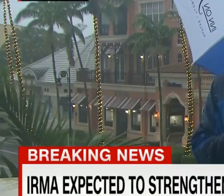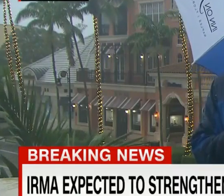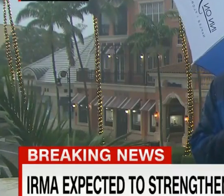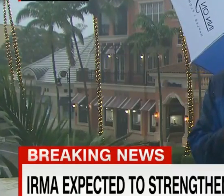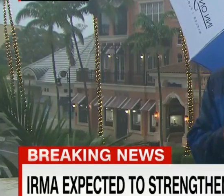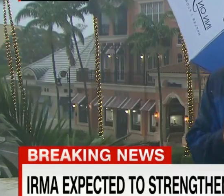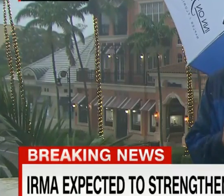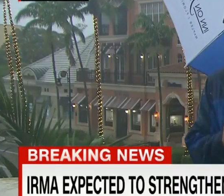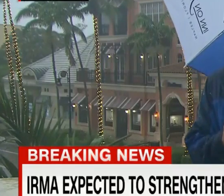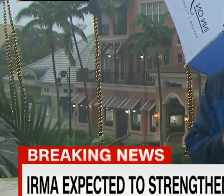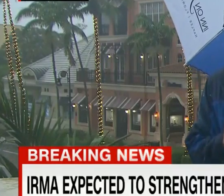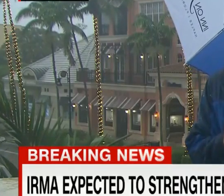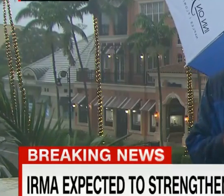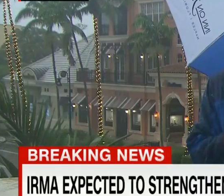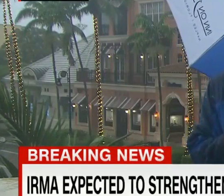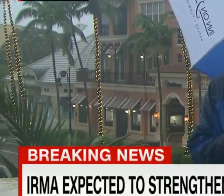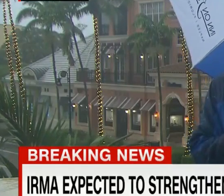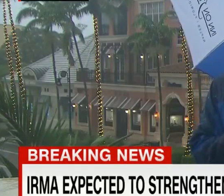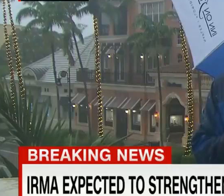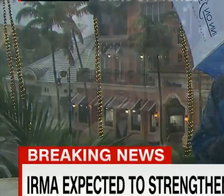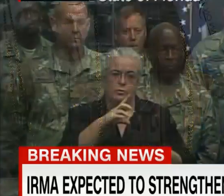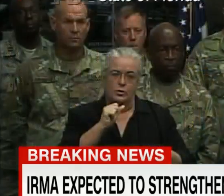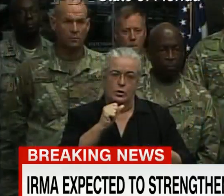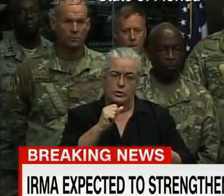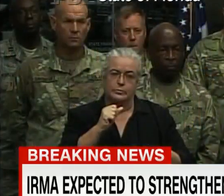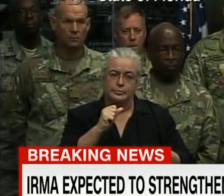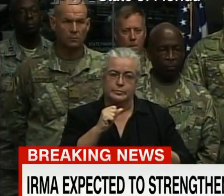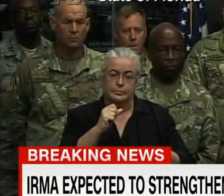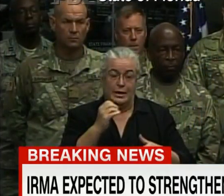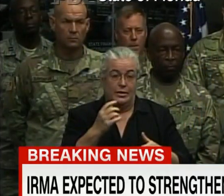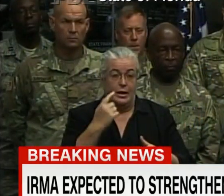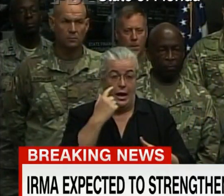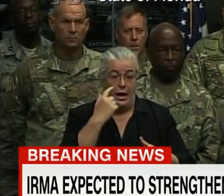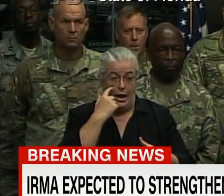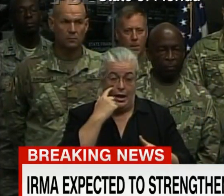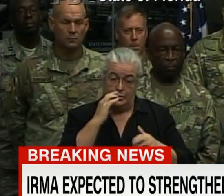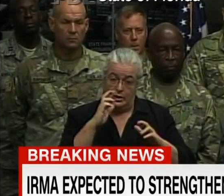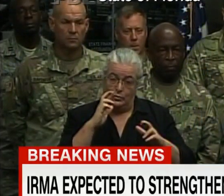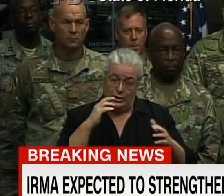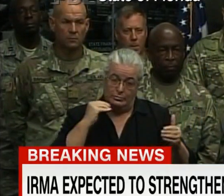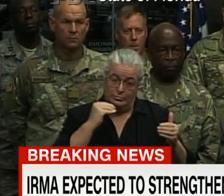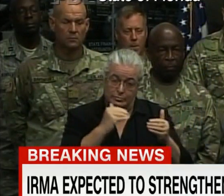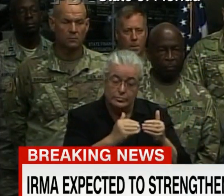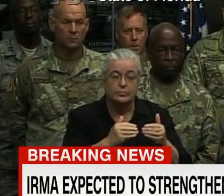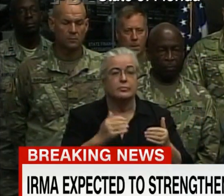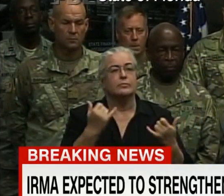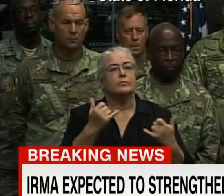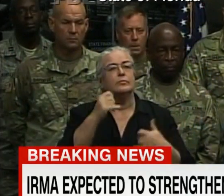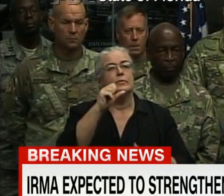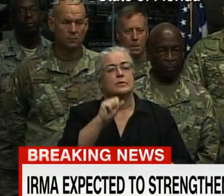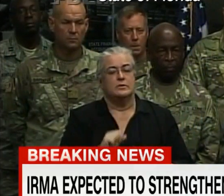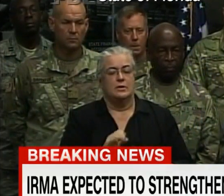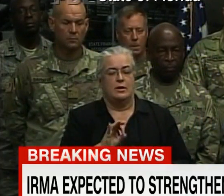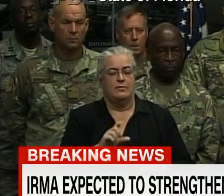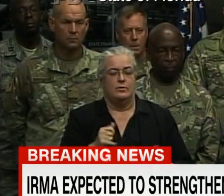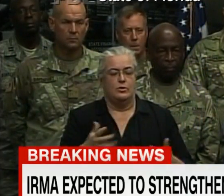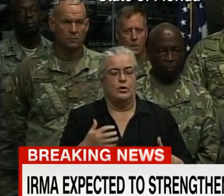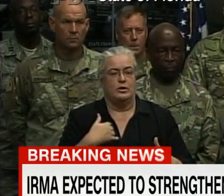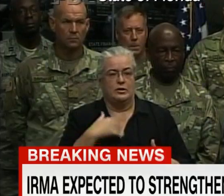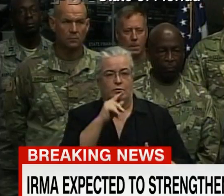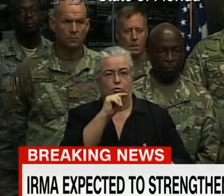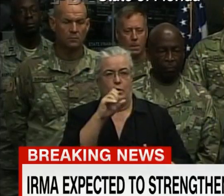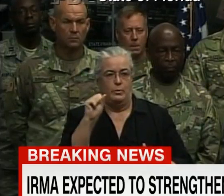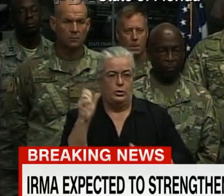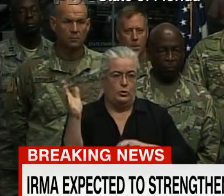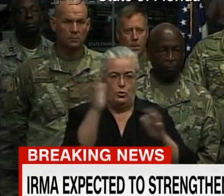quickly. Let's get the word from the governor. Governor Scott of Florida is giving us the latest update right now. South Florida is already experiencing tropical storm